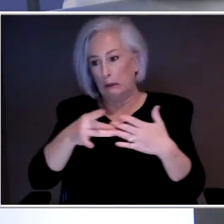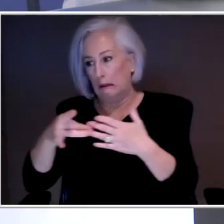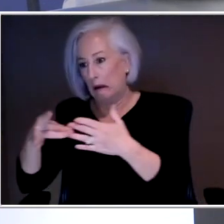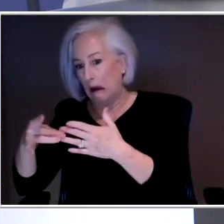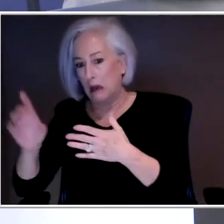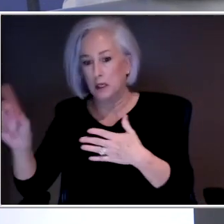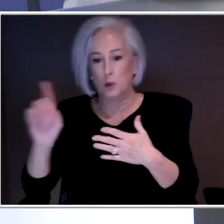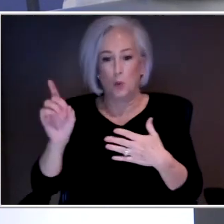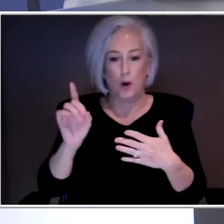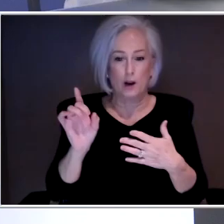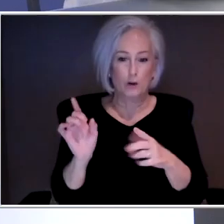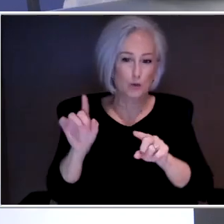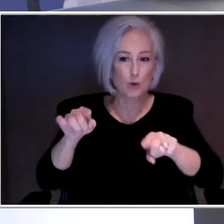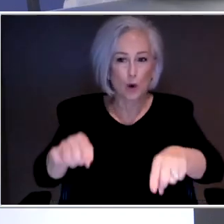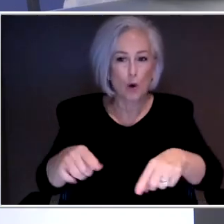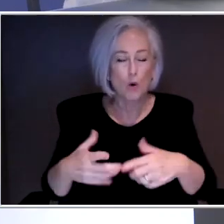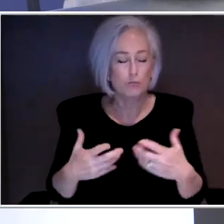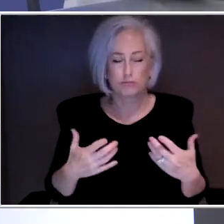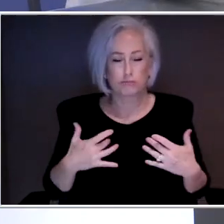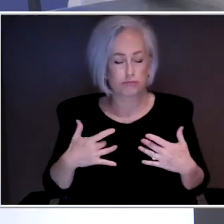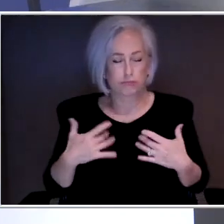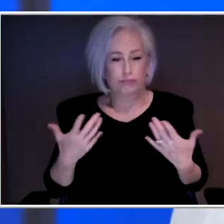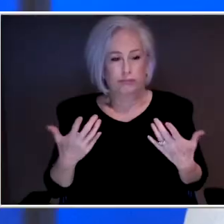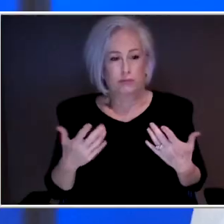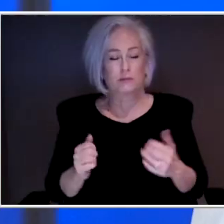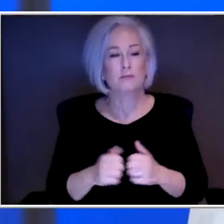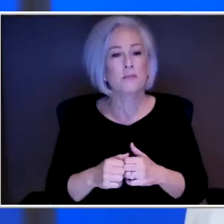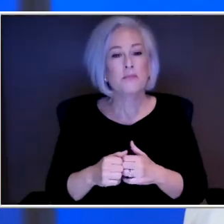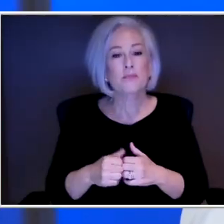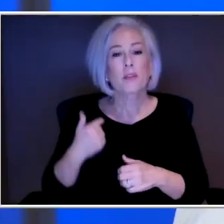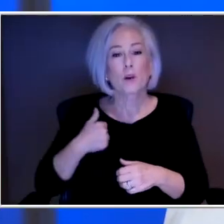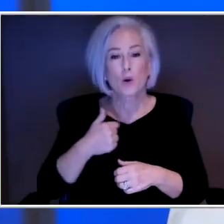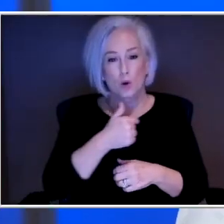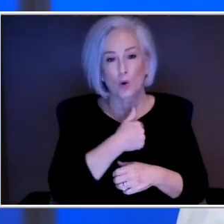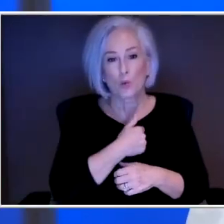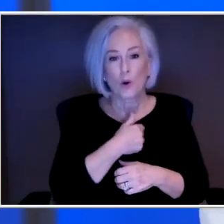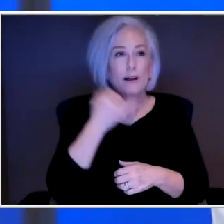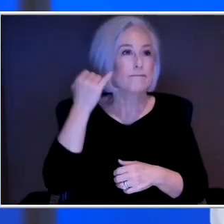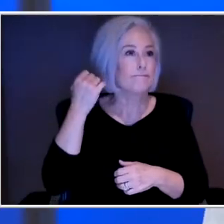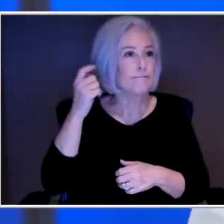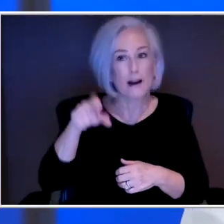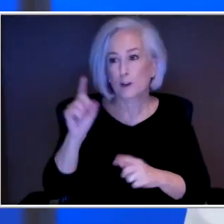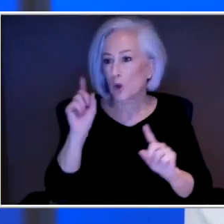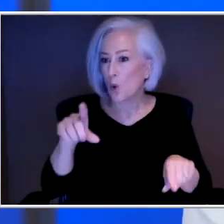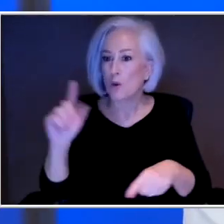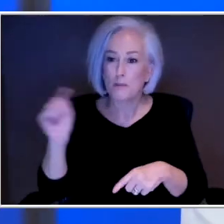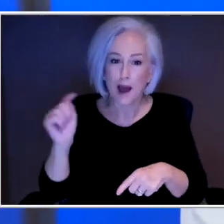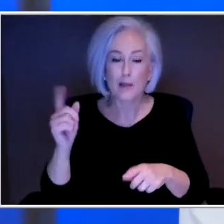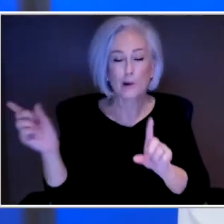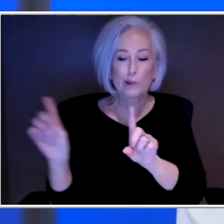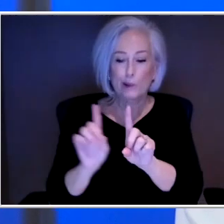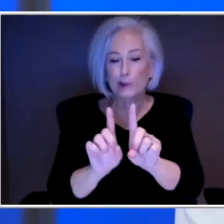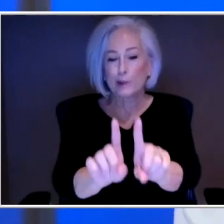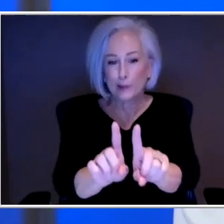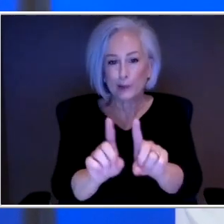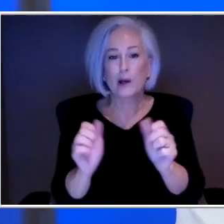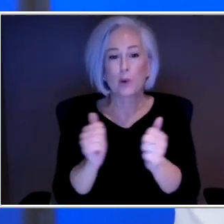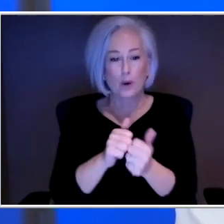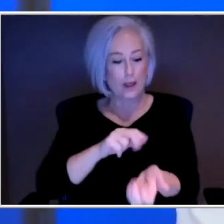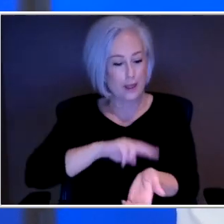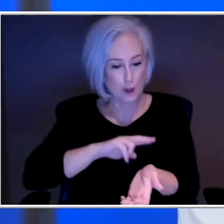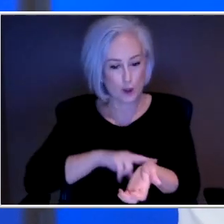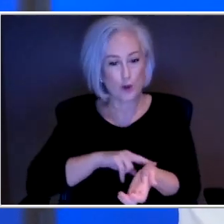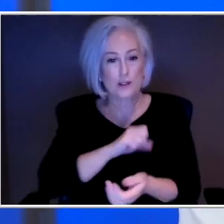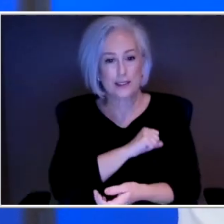are? How does that work? Yeah, so we have patients that have to go to the bathroom during treatment, so we escort them in and out with nursing staff to make sure, because they are probably a